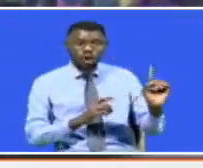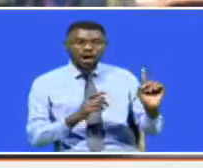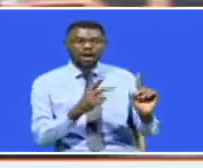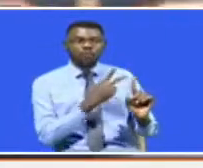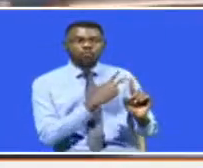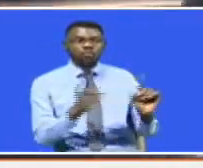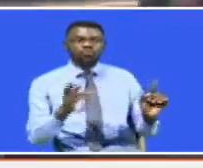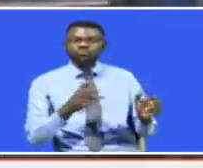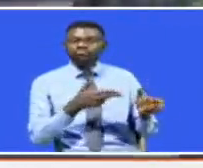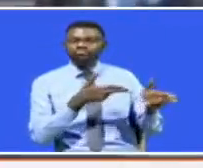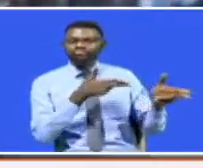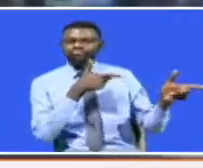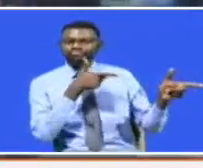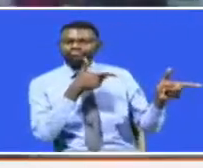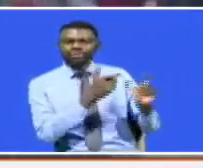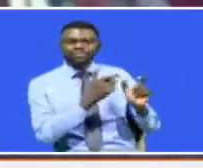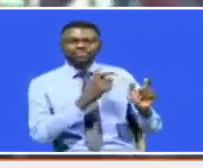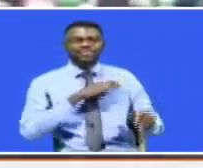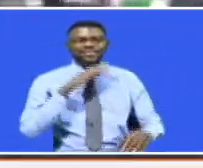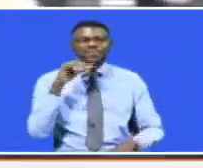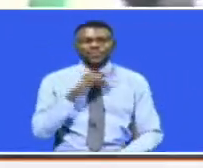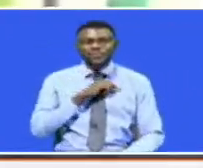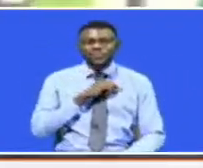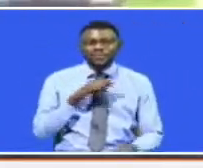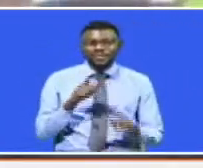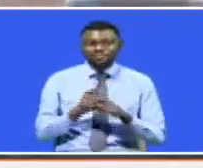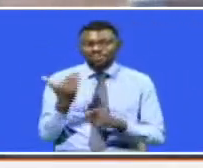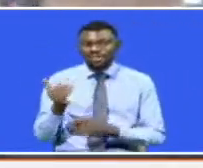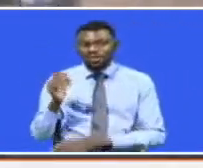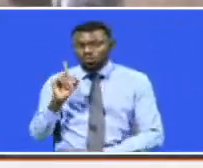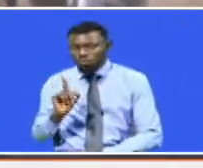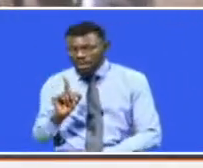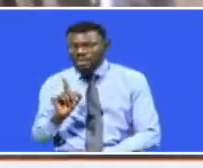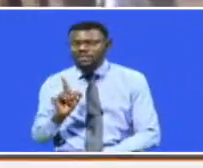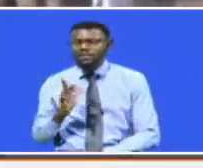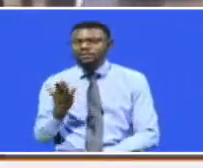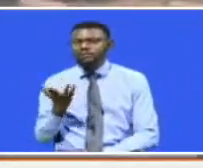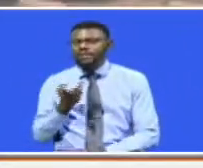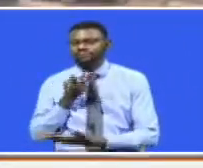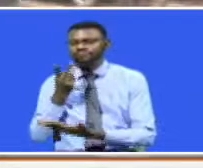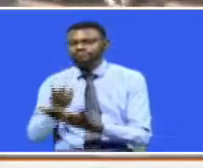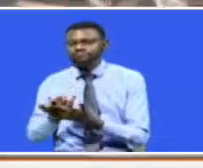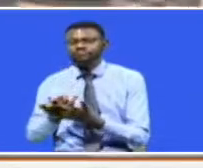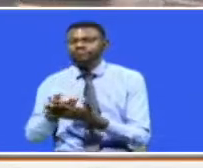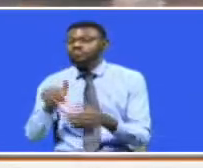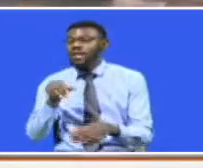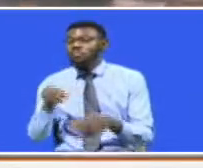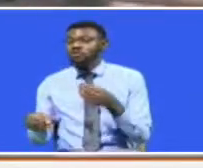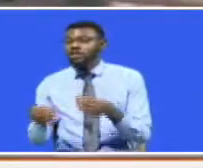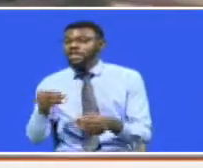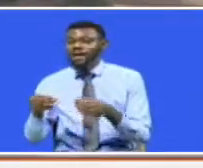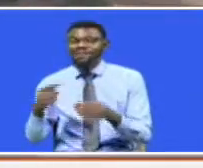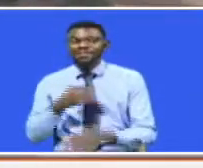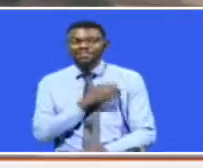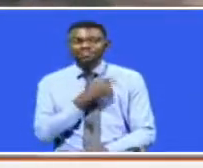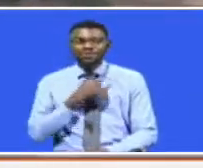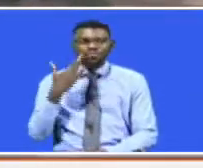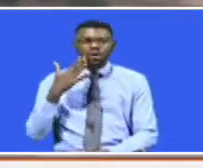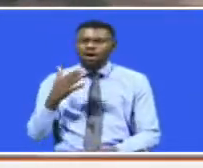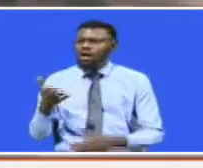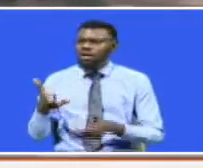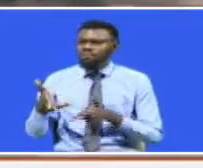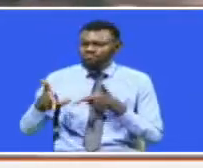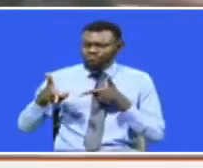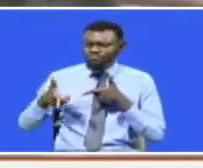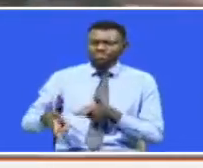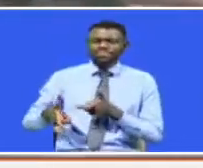was shot dead. Another 12-year-old child is fighting for his life at Busia General Hospital after being shot in